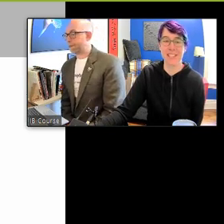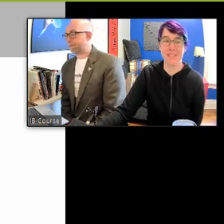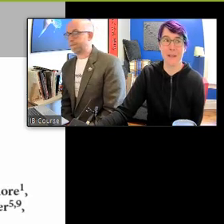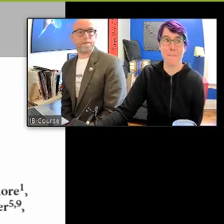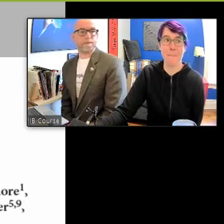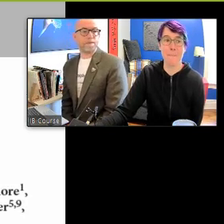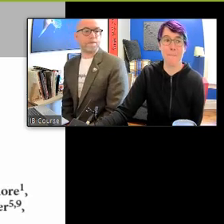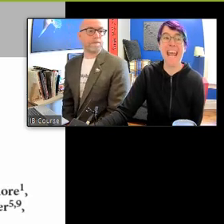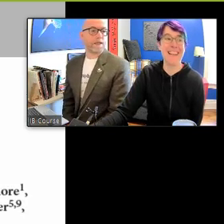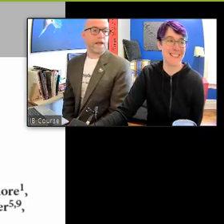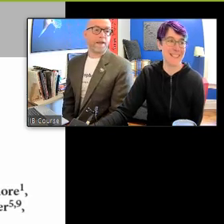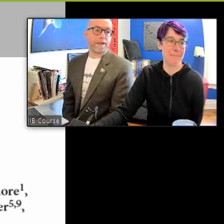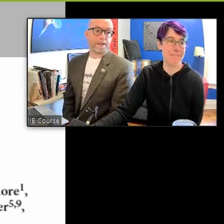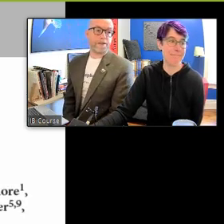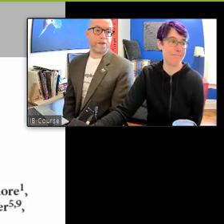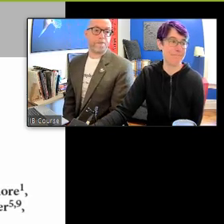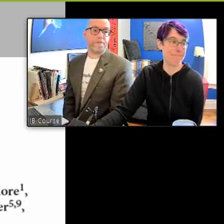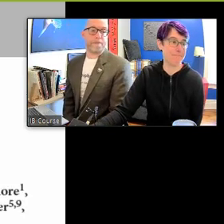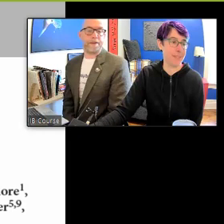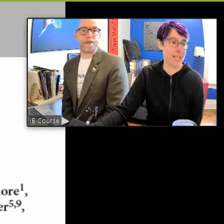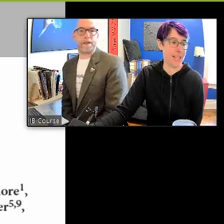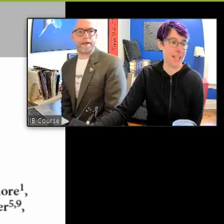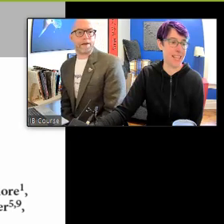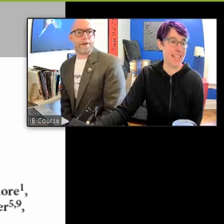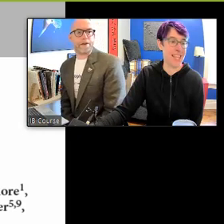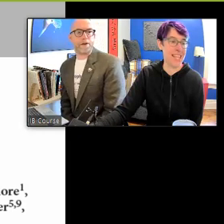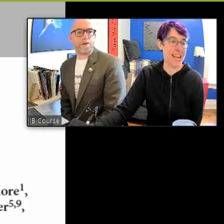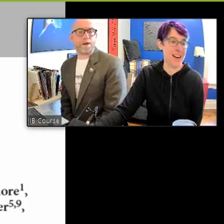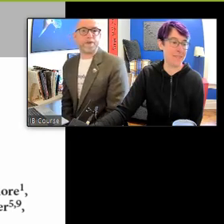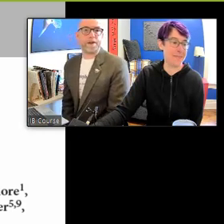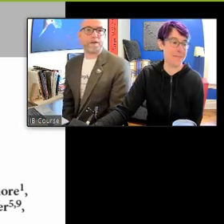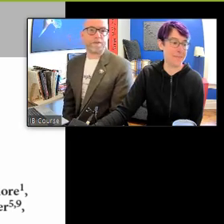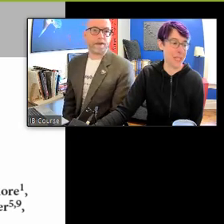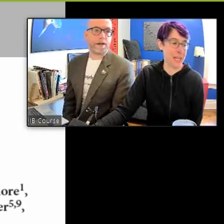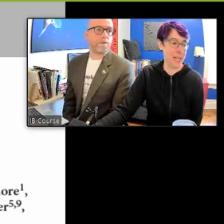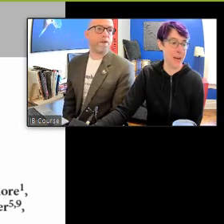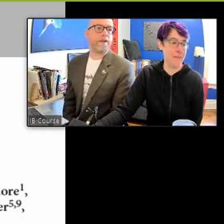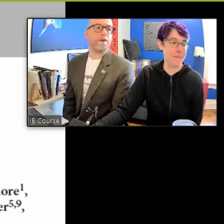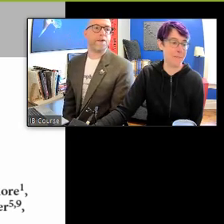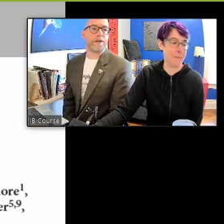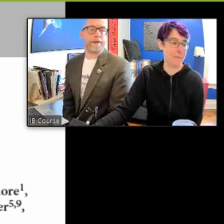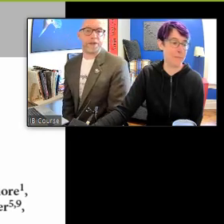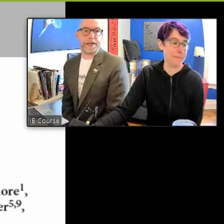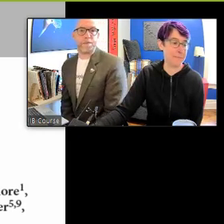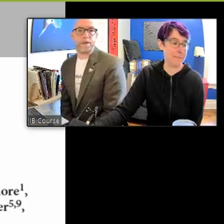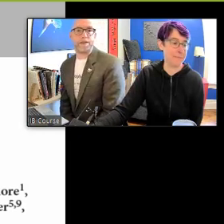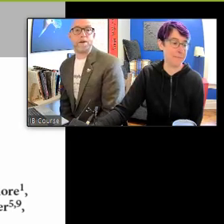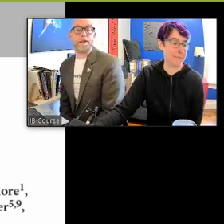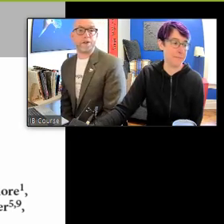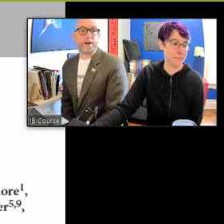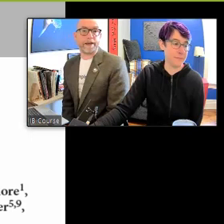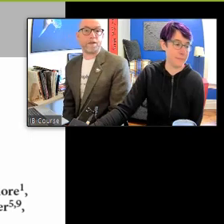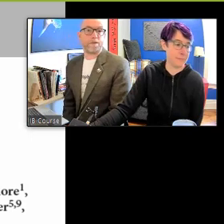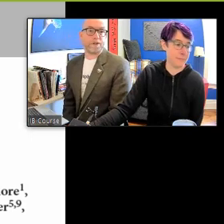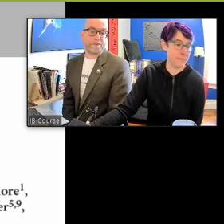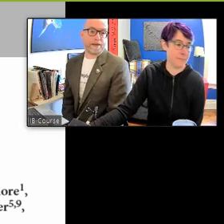is bananas. And that's it in the tube. And there's a link underneath. You can go watch a video of the lead researcher, Kevin J. Campbell, is currently